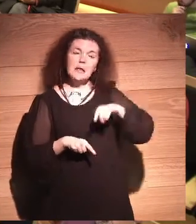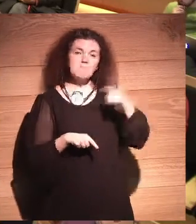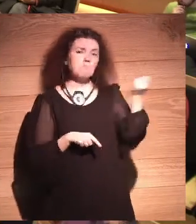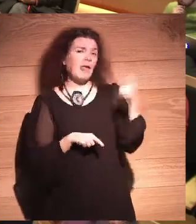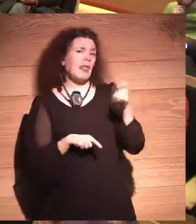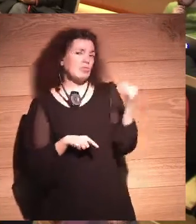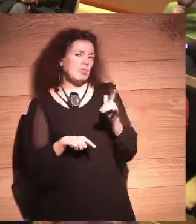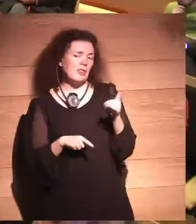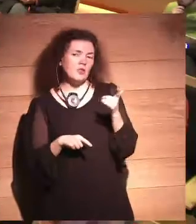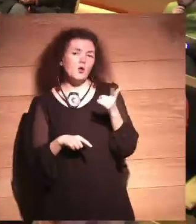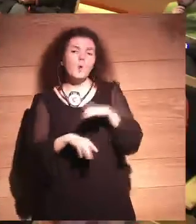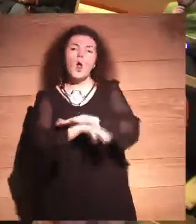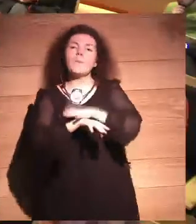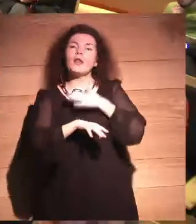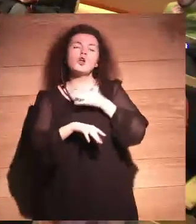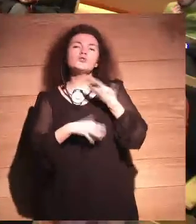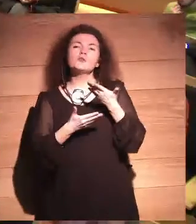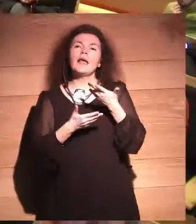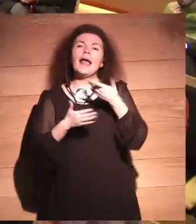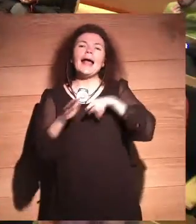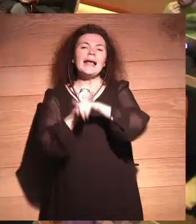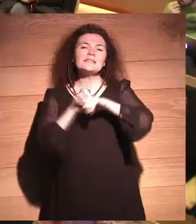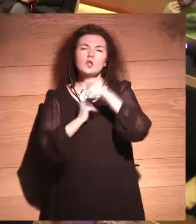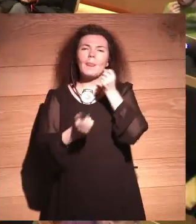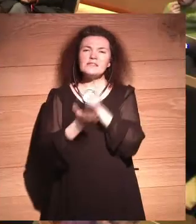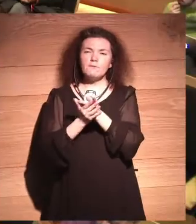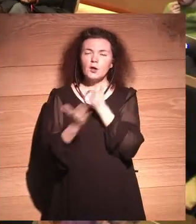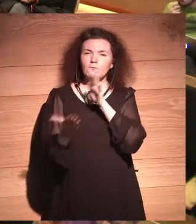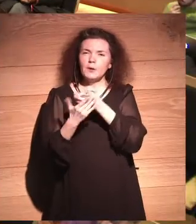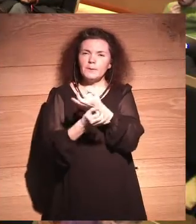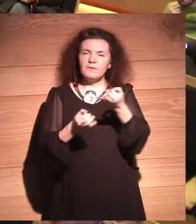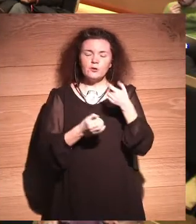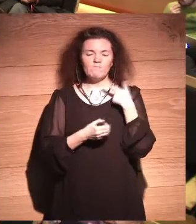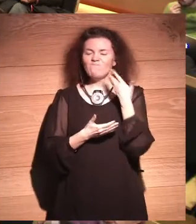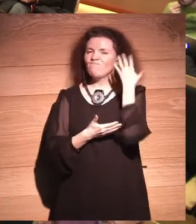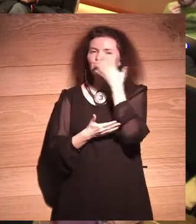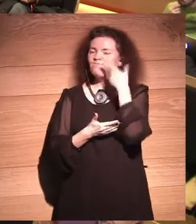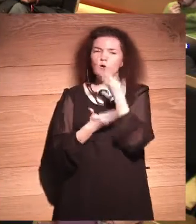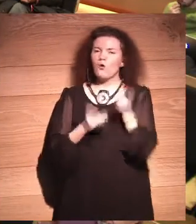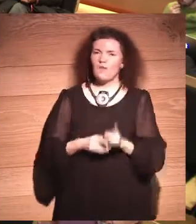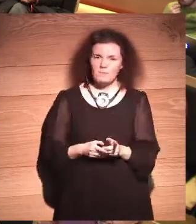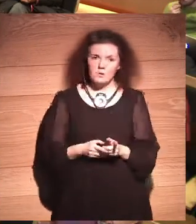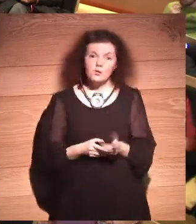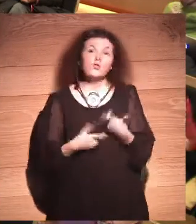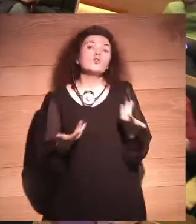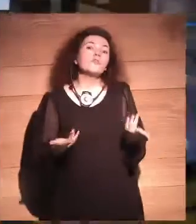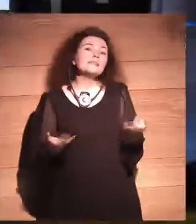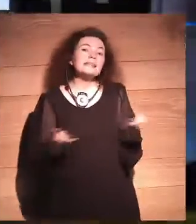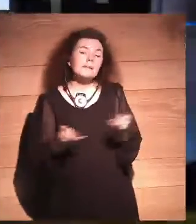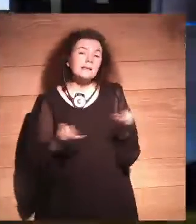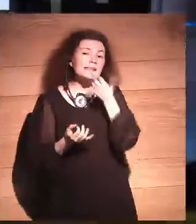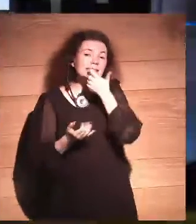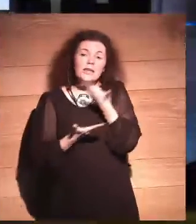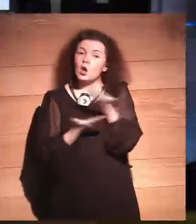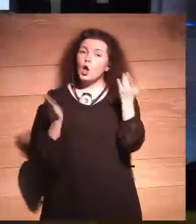to manage the challenges of our day. And what happens when we don't trust our democratic institutions? Well, what